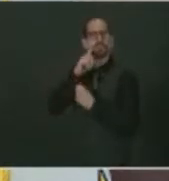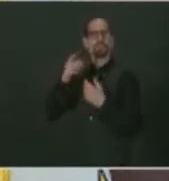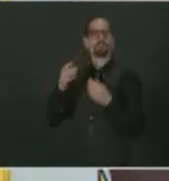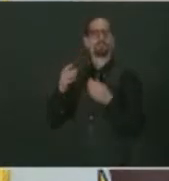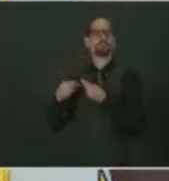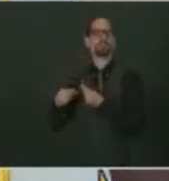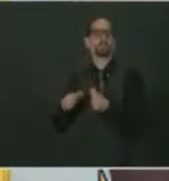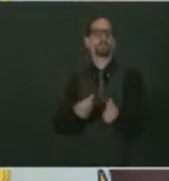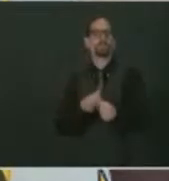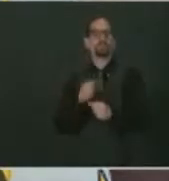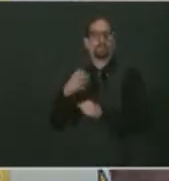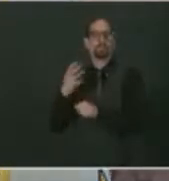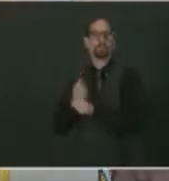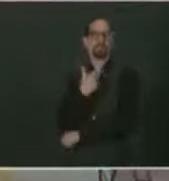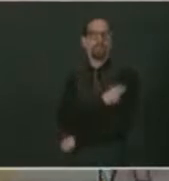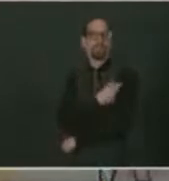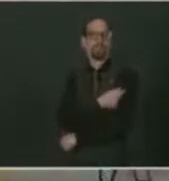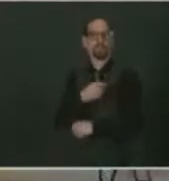over to Secretary Pryor.